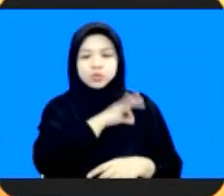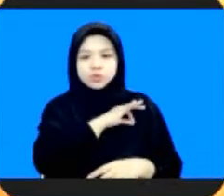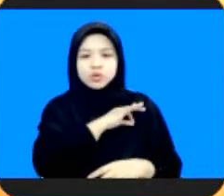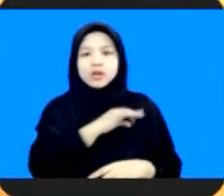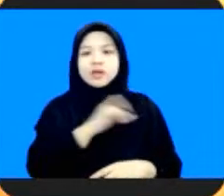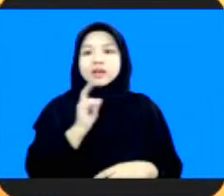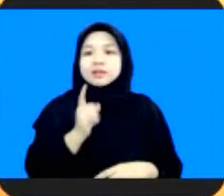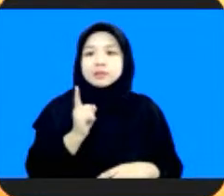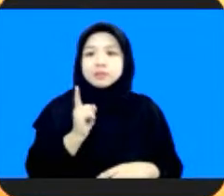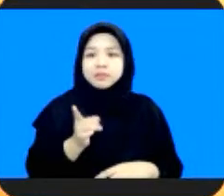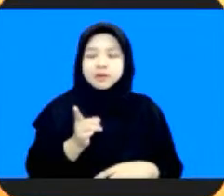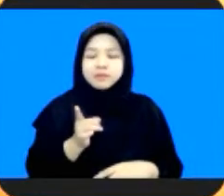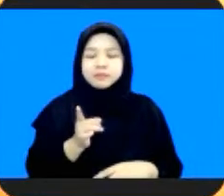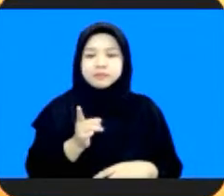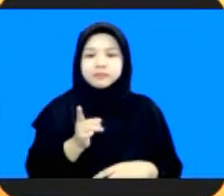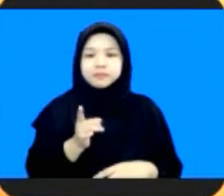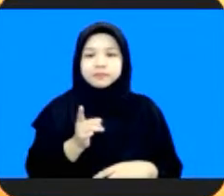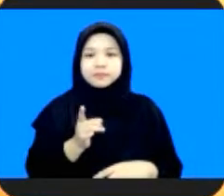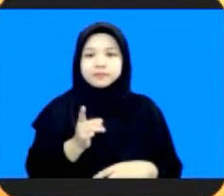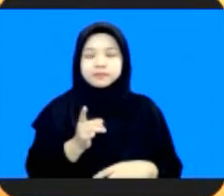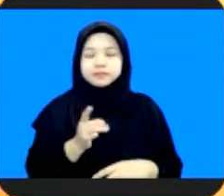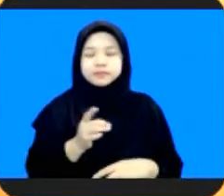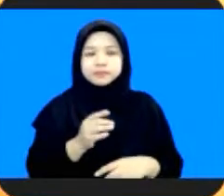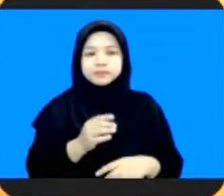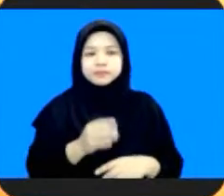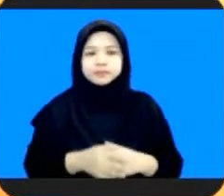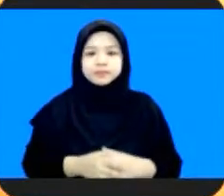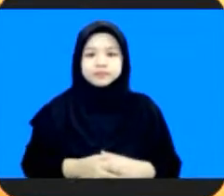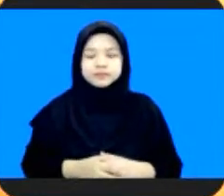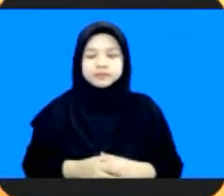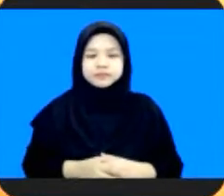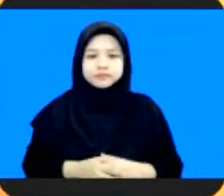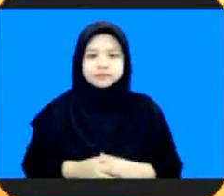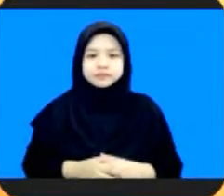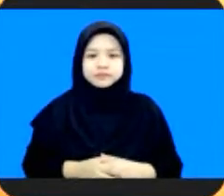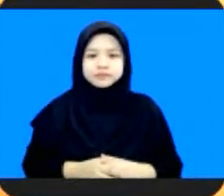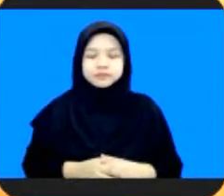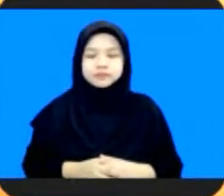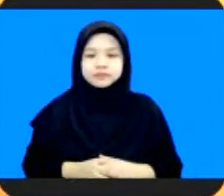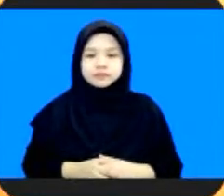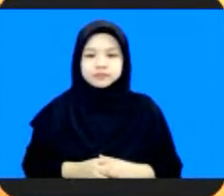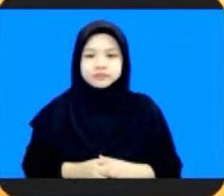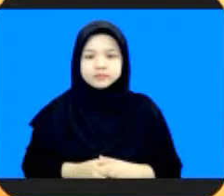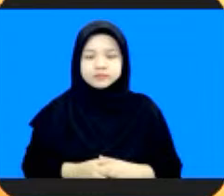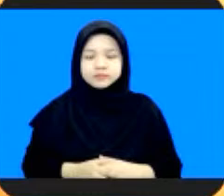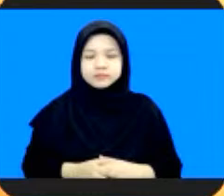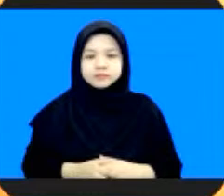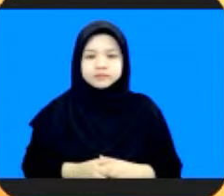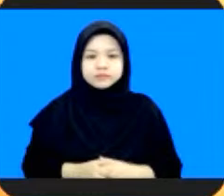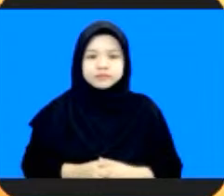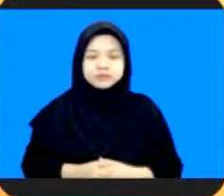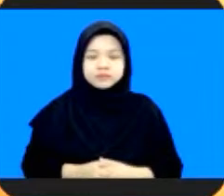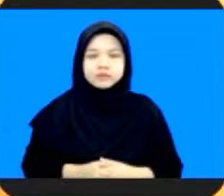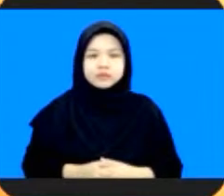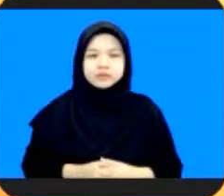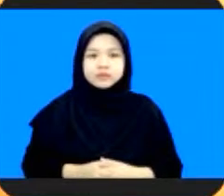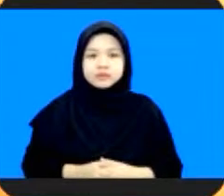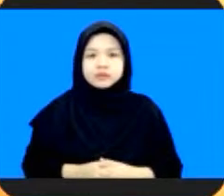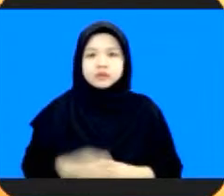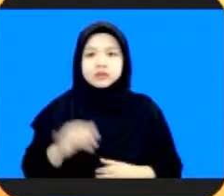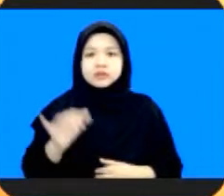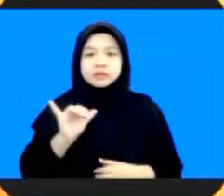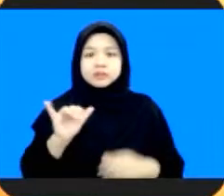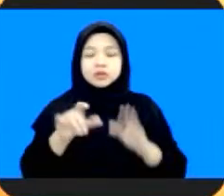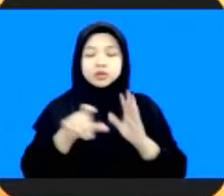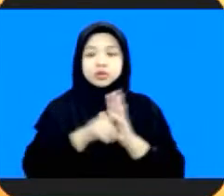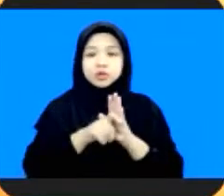it causes low coverage of immunization and vaccination. So for issue like